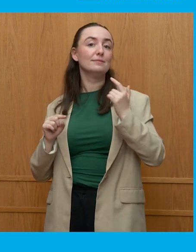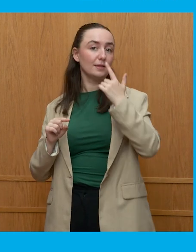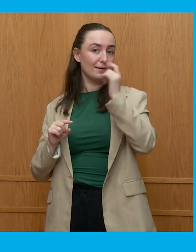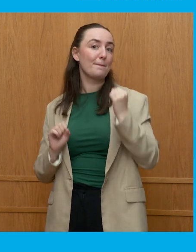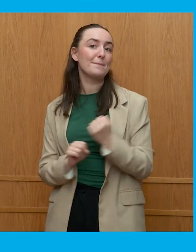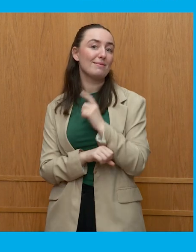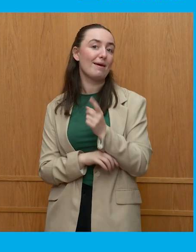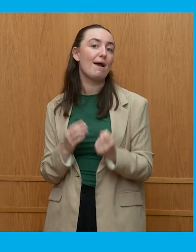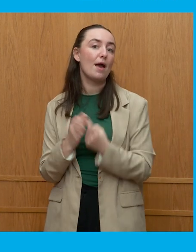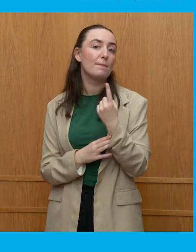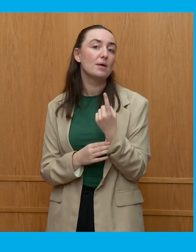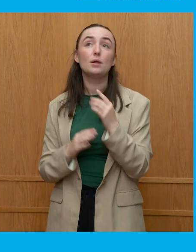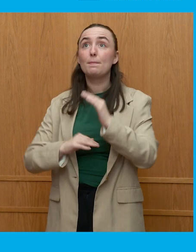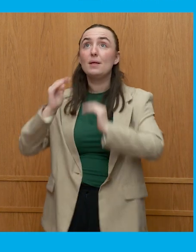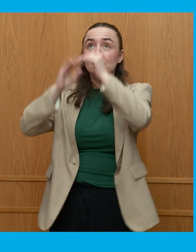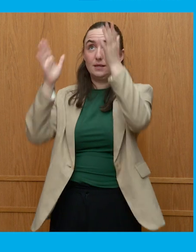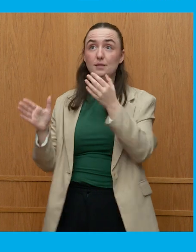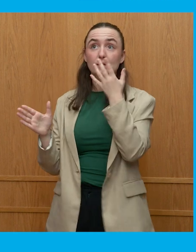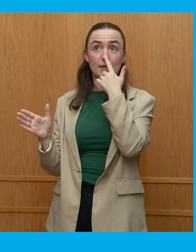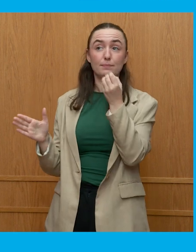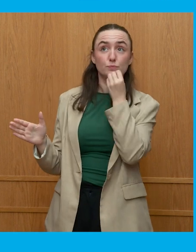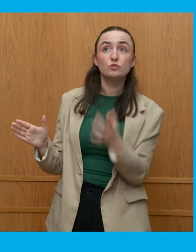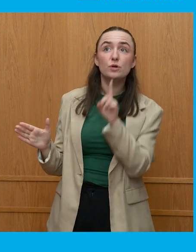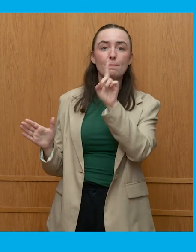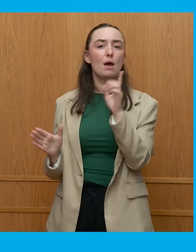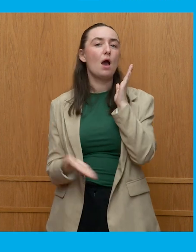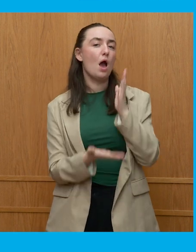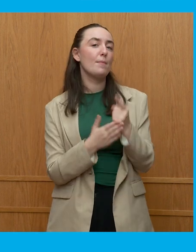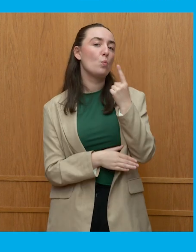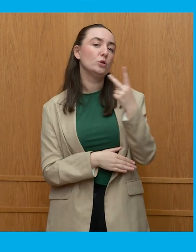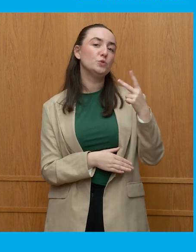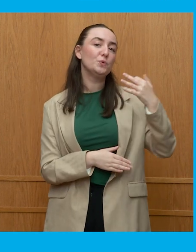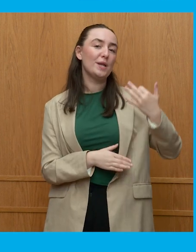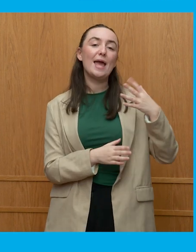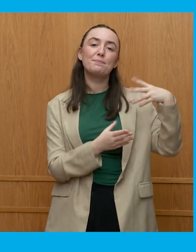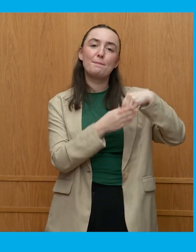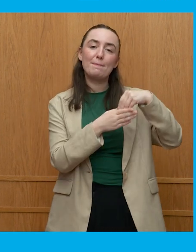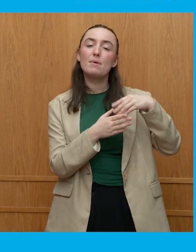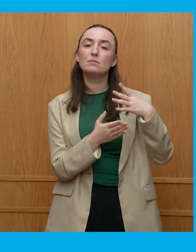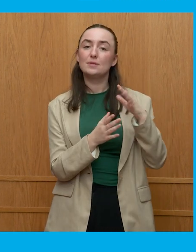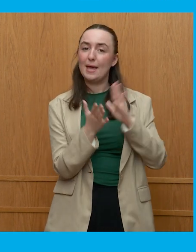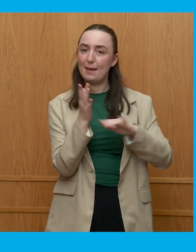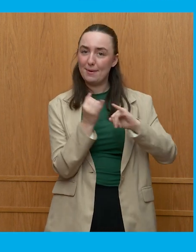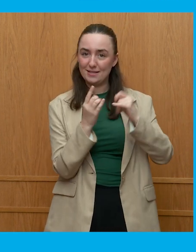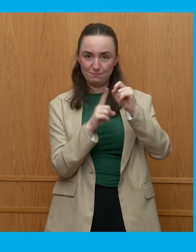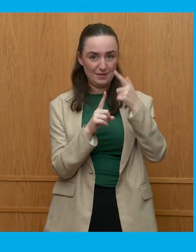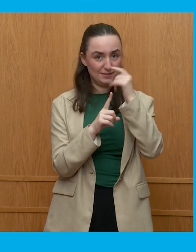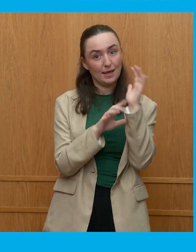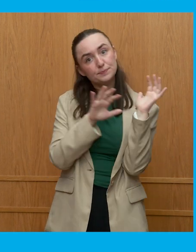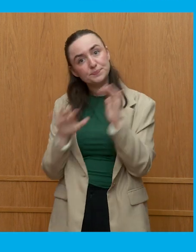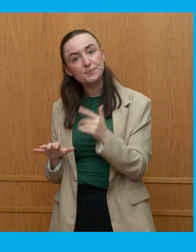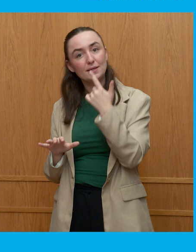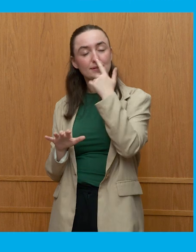building, wonderful as it is, but actually it is those 129 members who you put in here who are the people who've got to make that difference. And he was very alive to